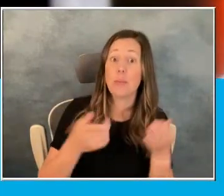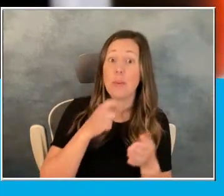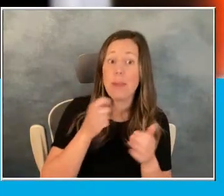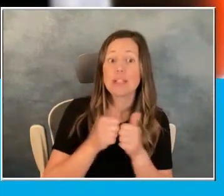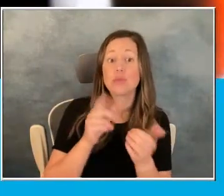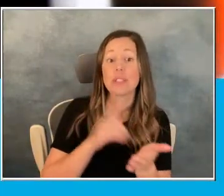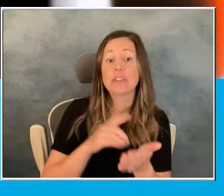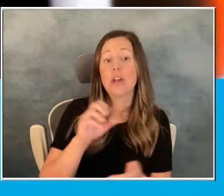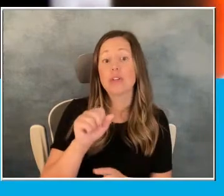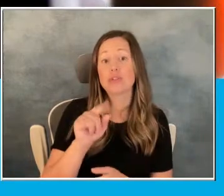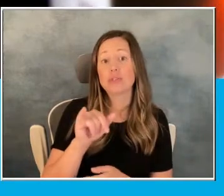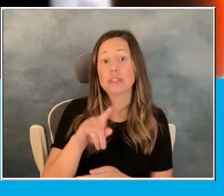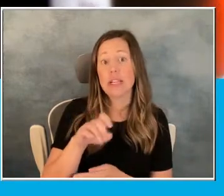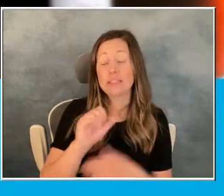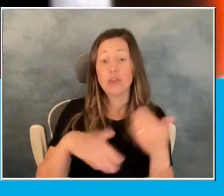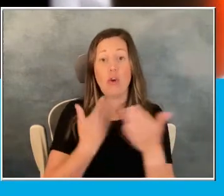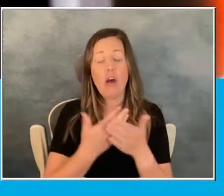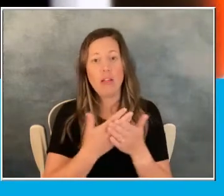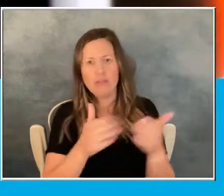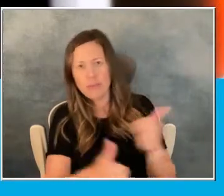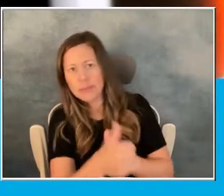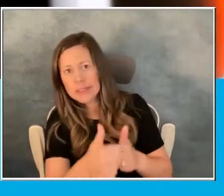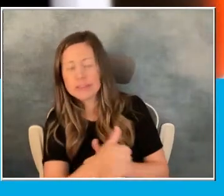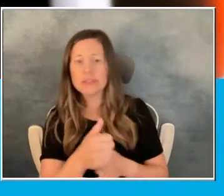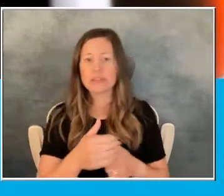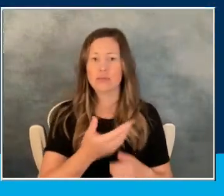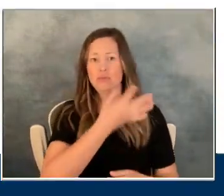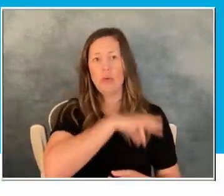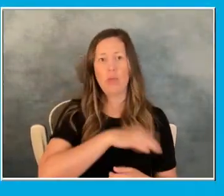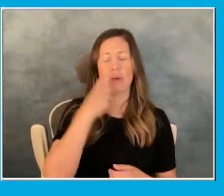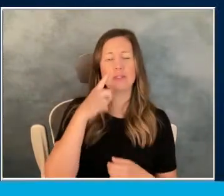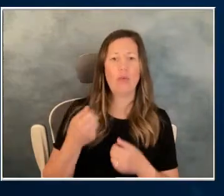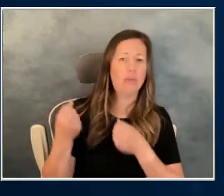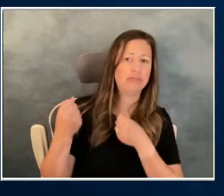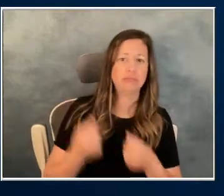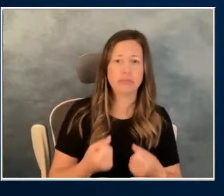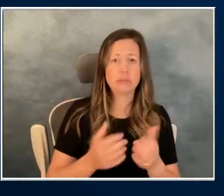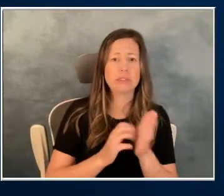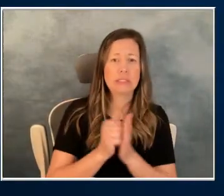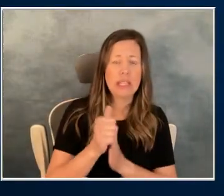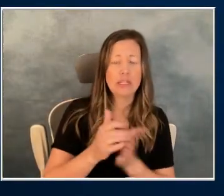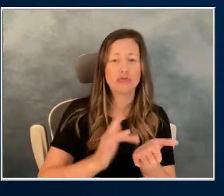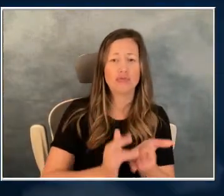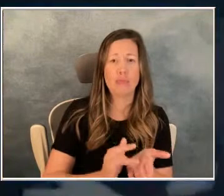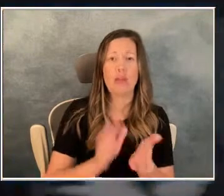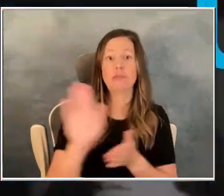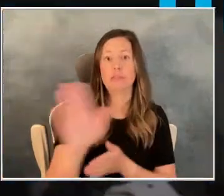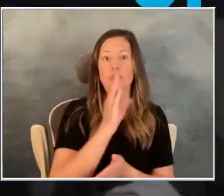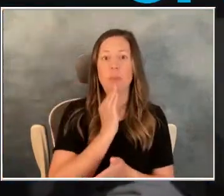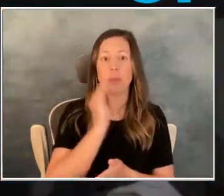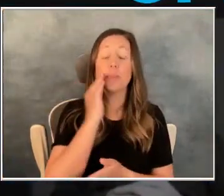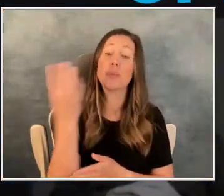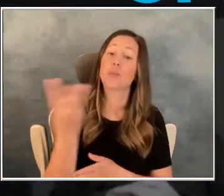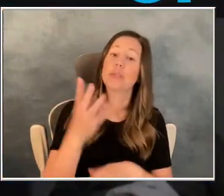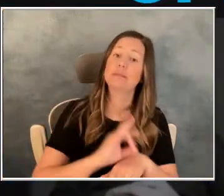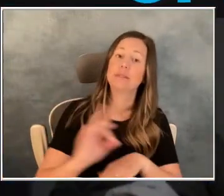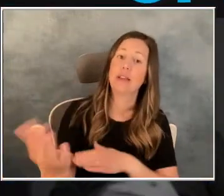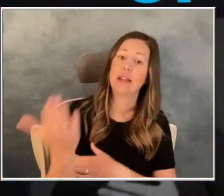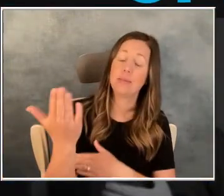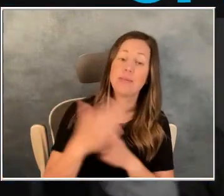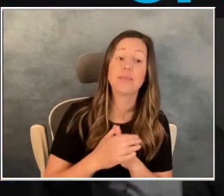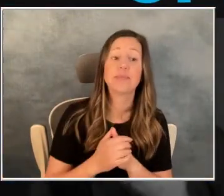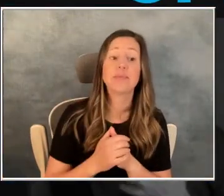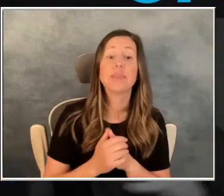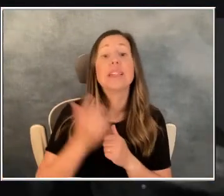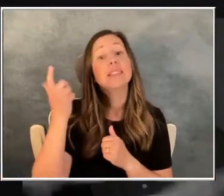and rewards of keeping heavy-duty cancer drugs in the medicine cabinet, Wednesday at 8 a.m. Subscribe to our